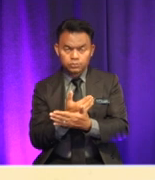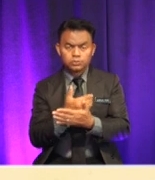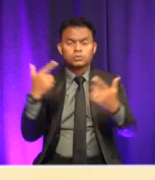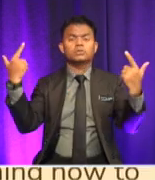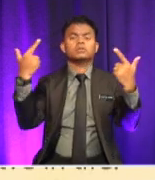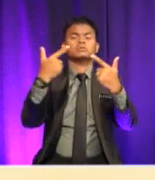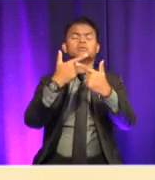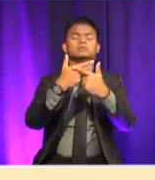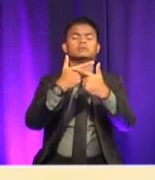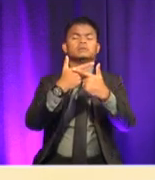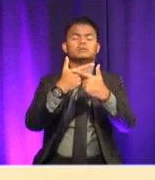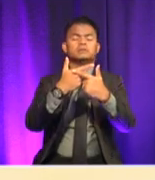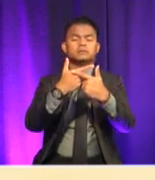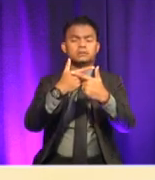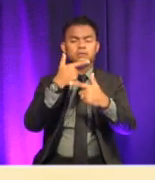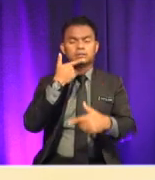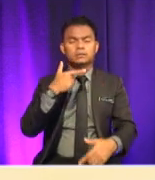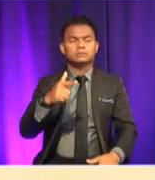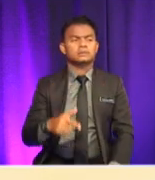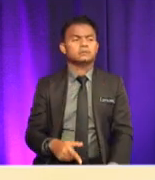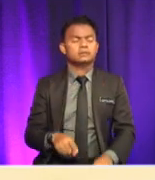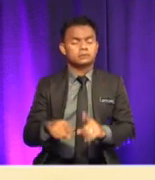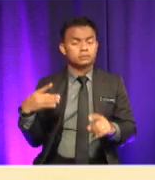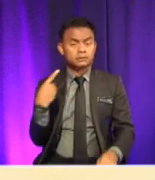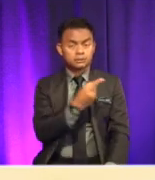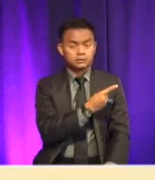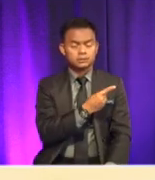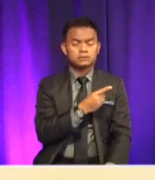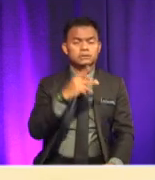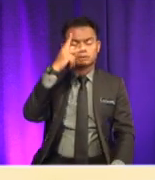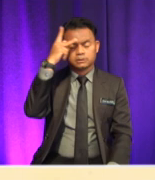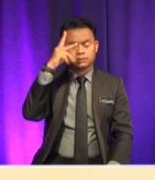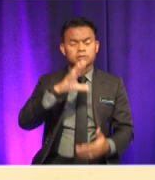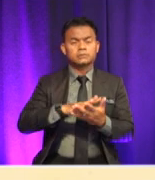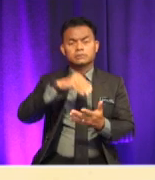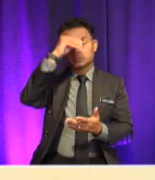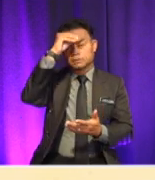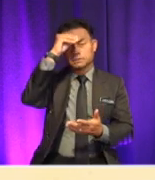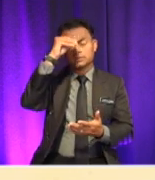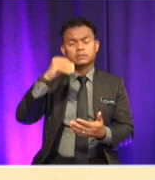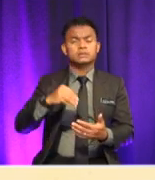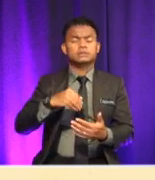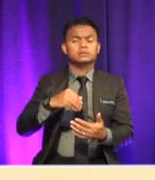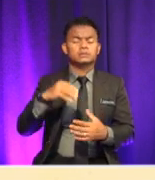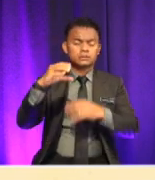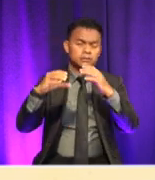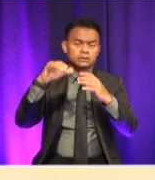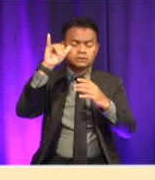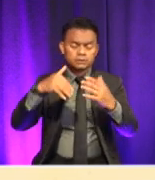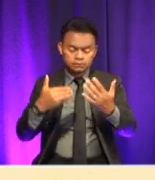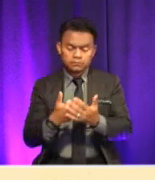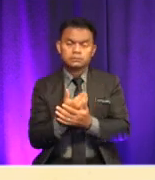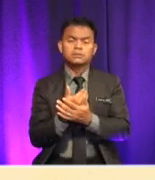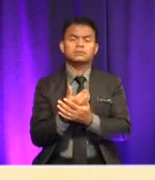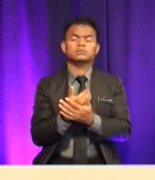wrong. Yep. But we need to learn, as time goes along, modern ways of living, we need to learn how